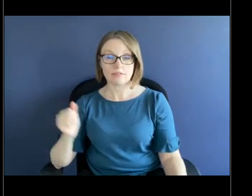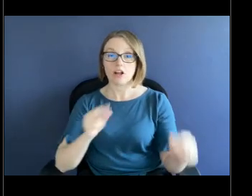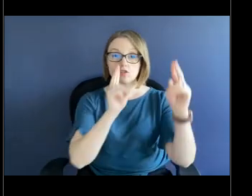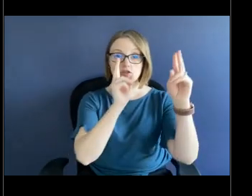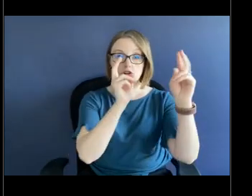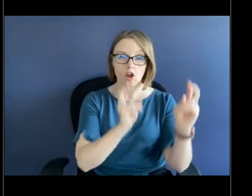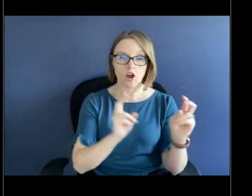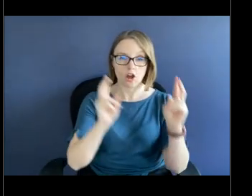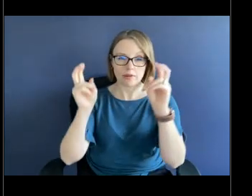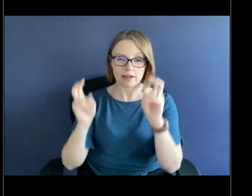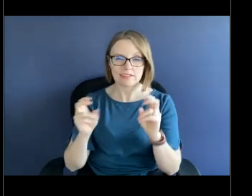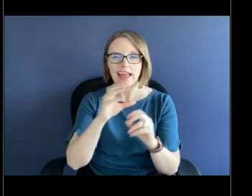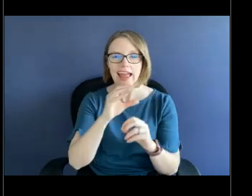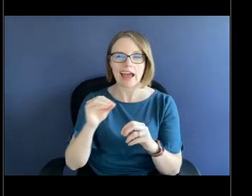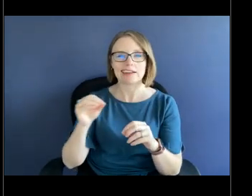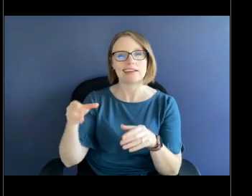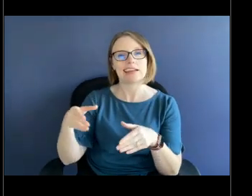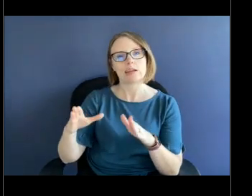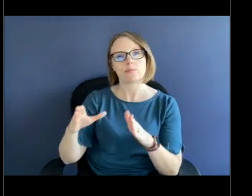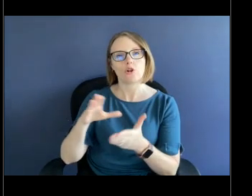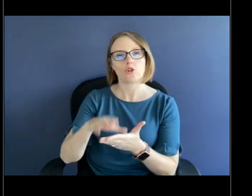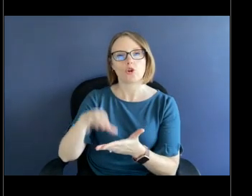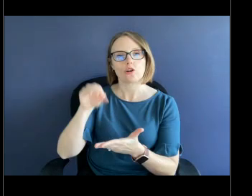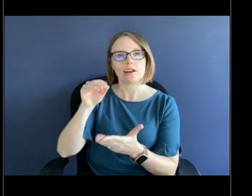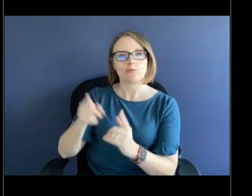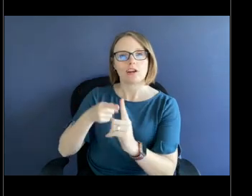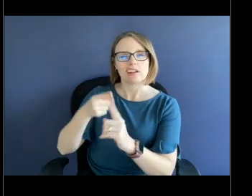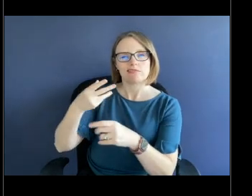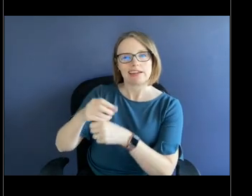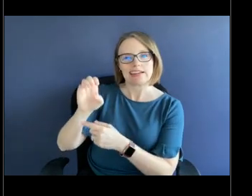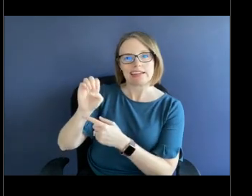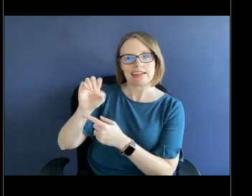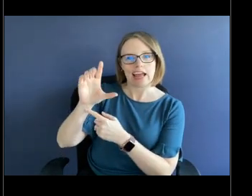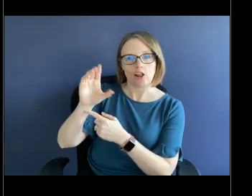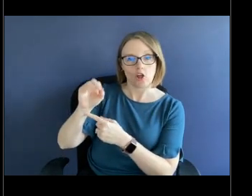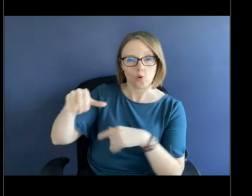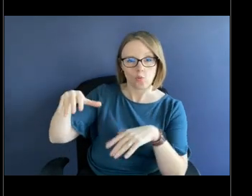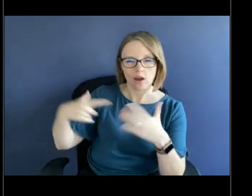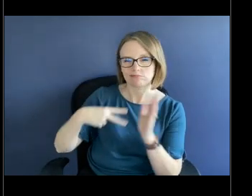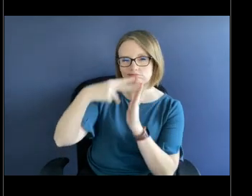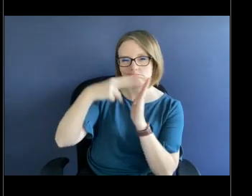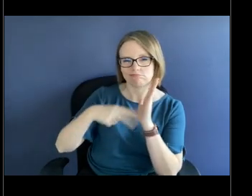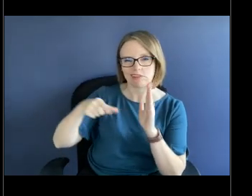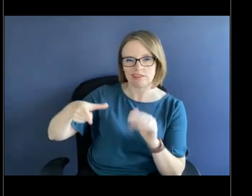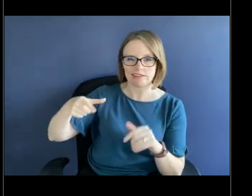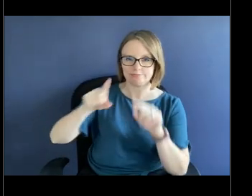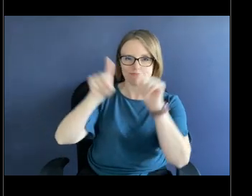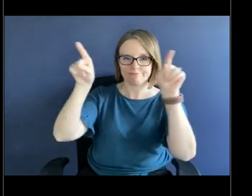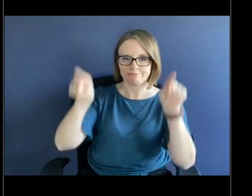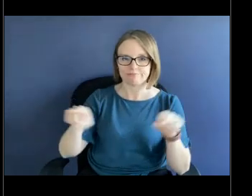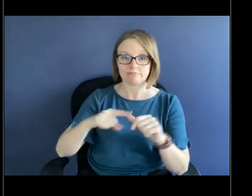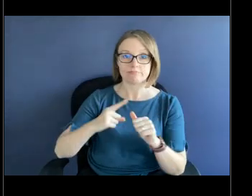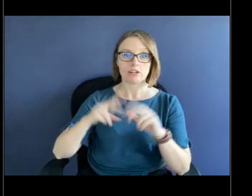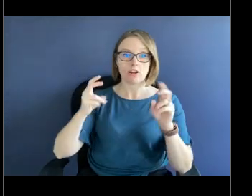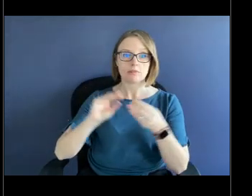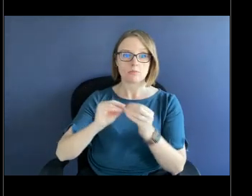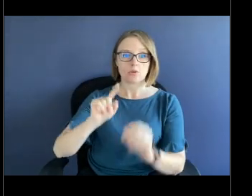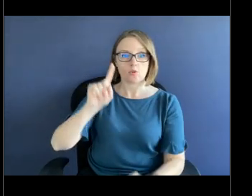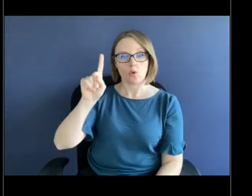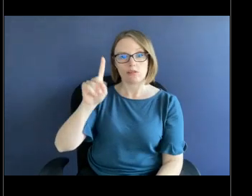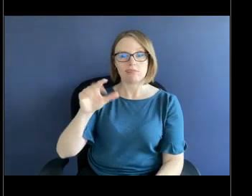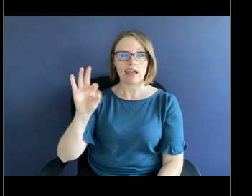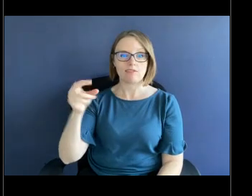objectives, or ELOs, are as follows. Topic 1, Fair Housing Act